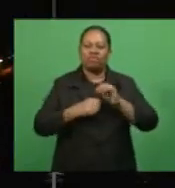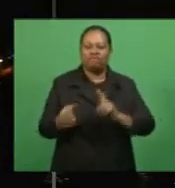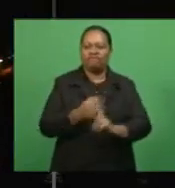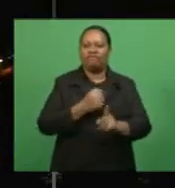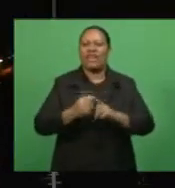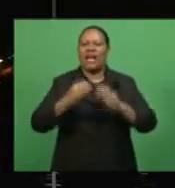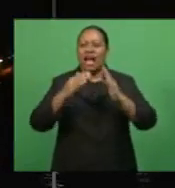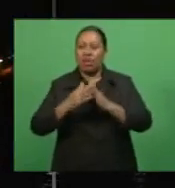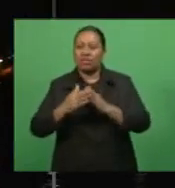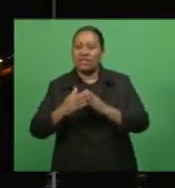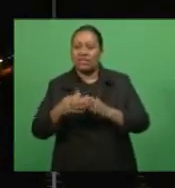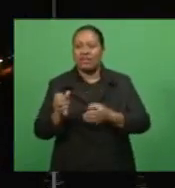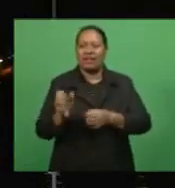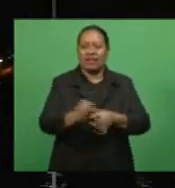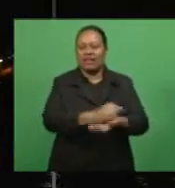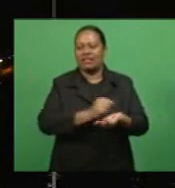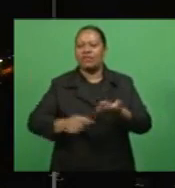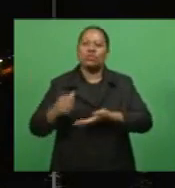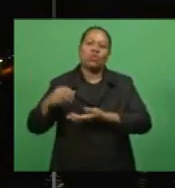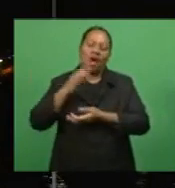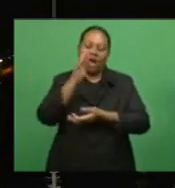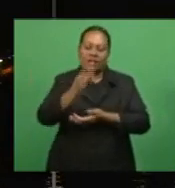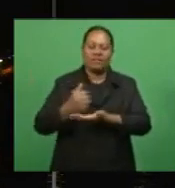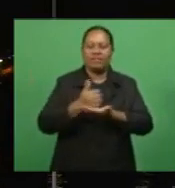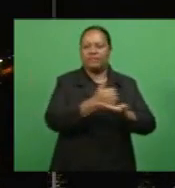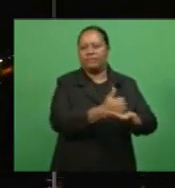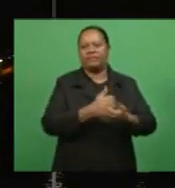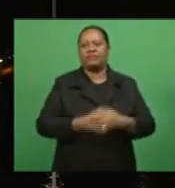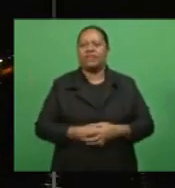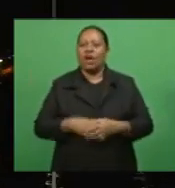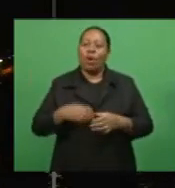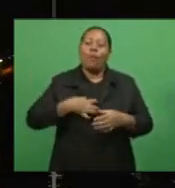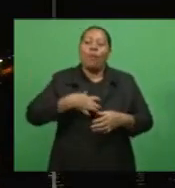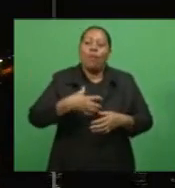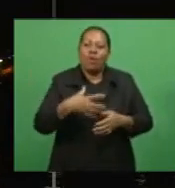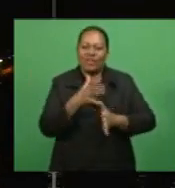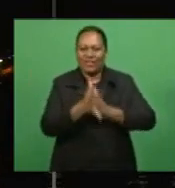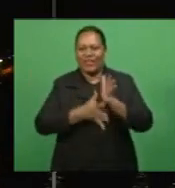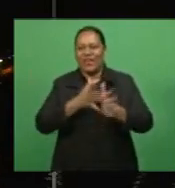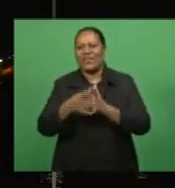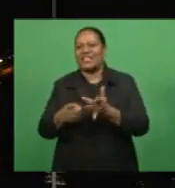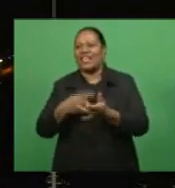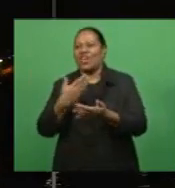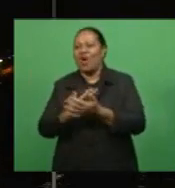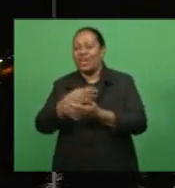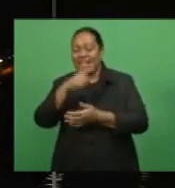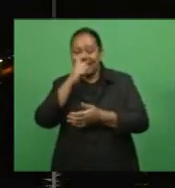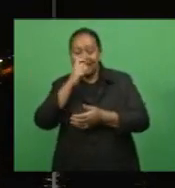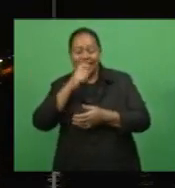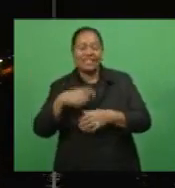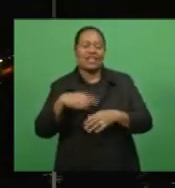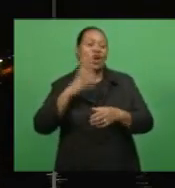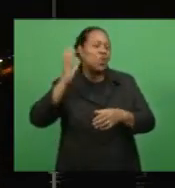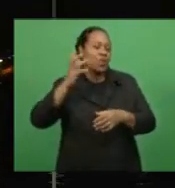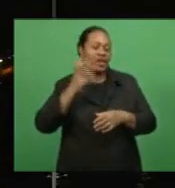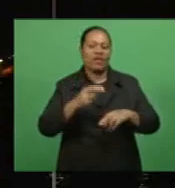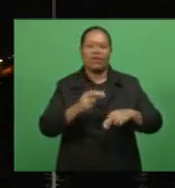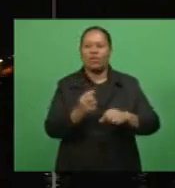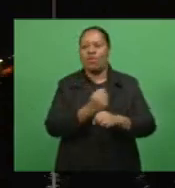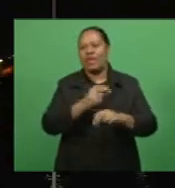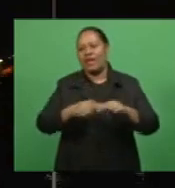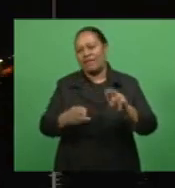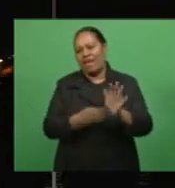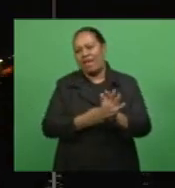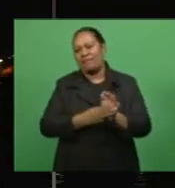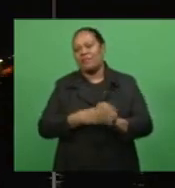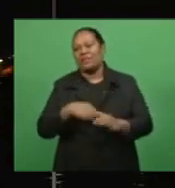Authority customers apply for relief assistance. Now for these stories and others, you can tune in daily to our sister radio station Gold FM.